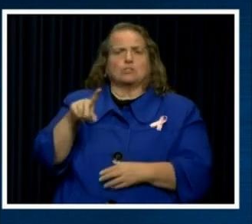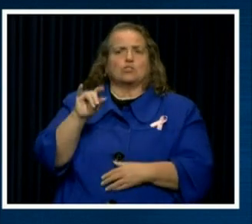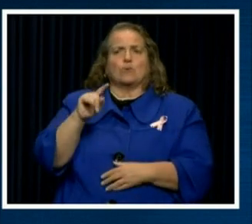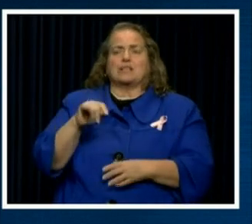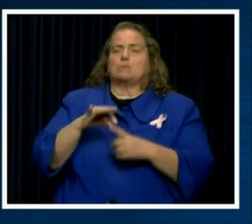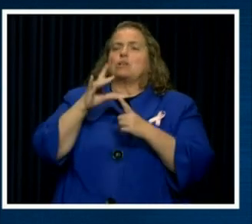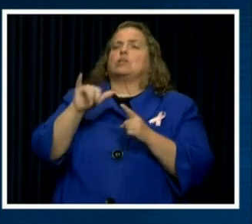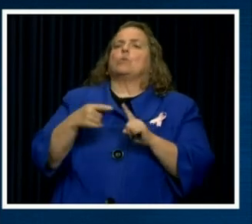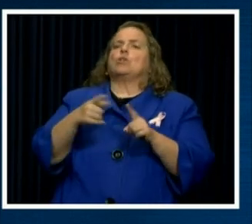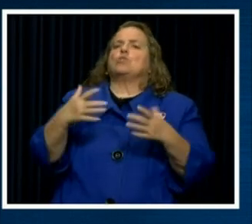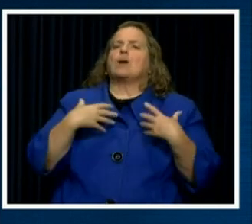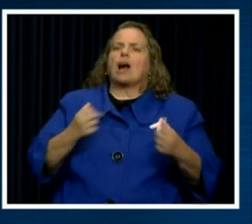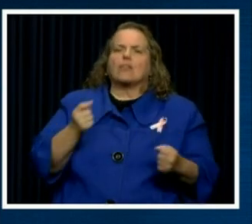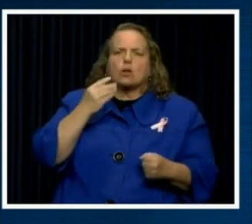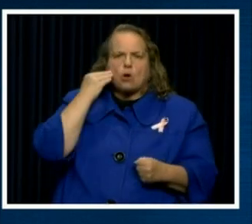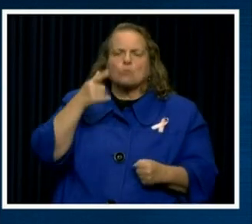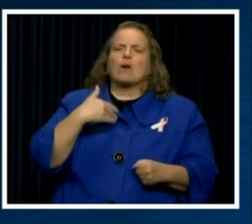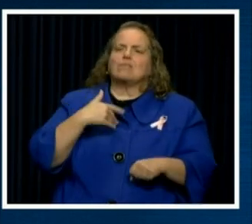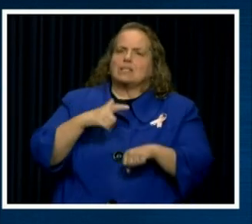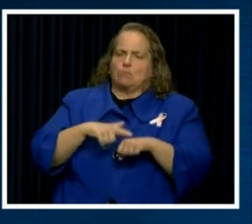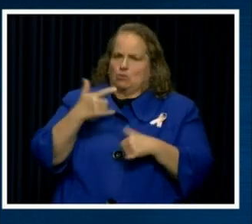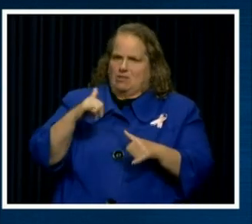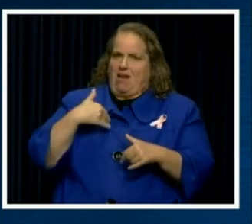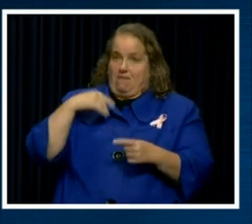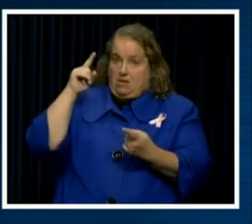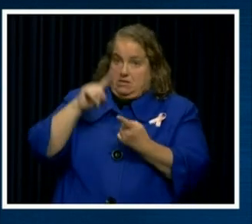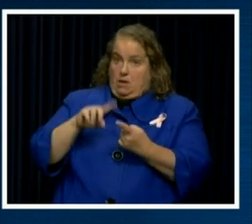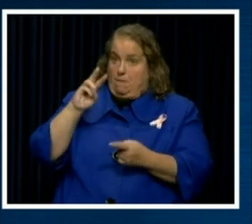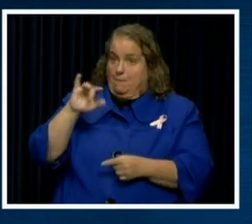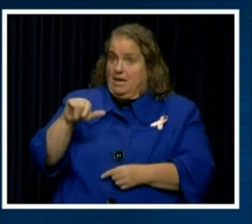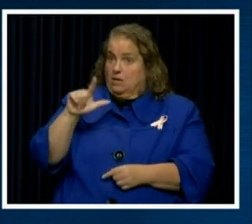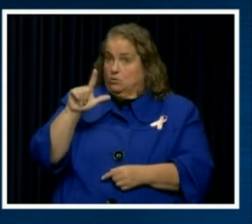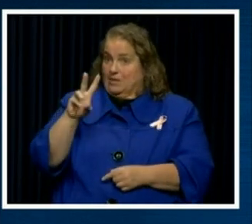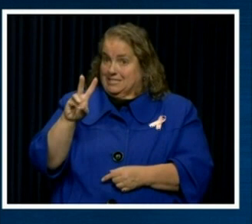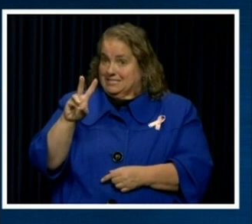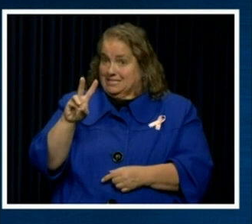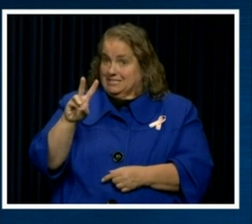healthy at home and we have time. You still have until May 26th,